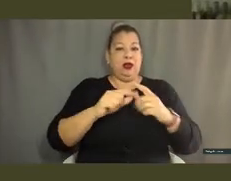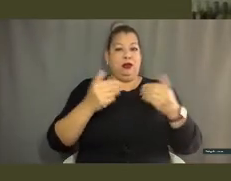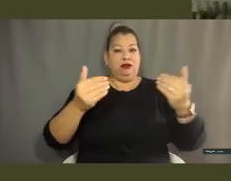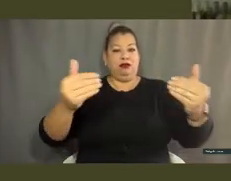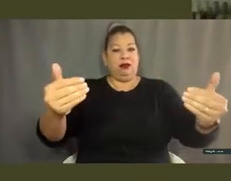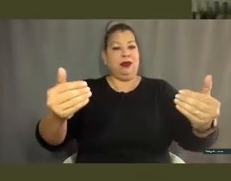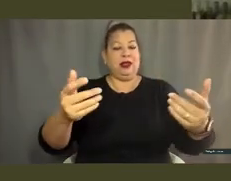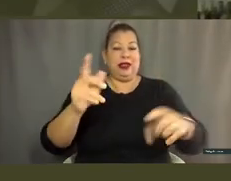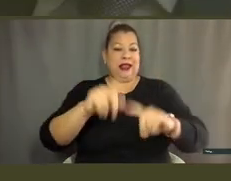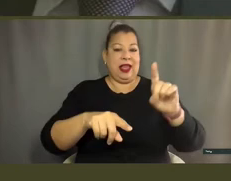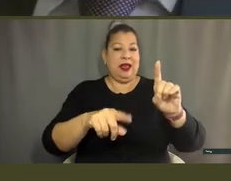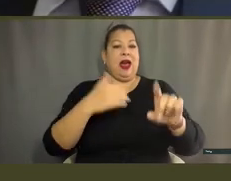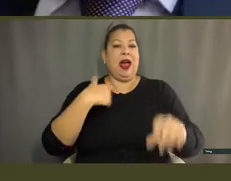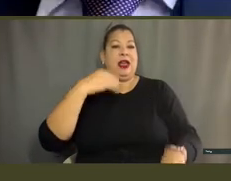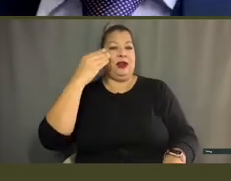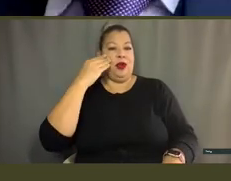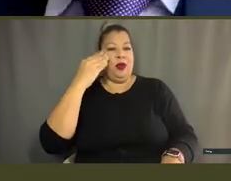the questions on this one.